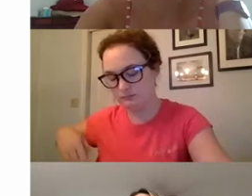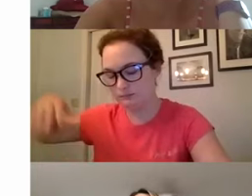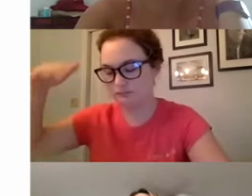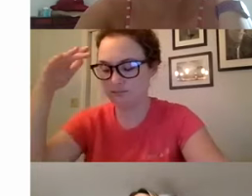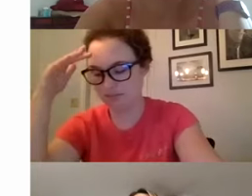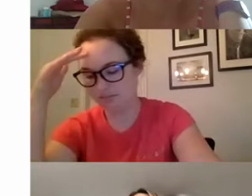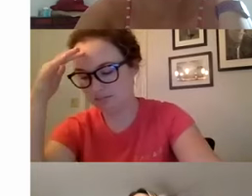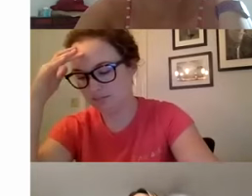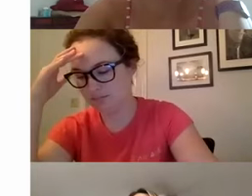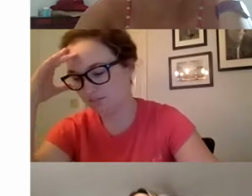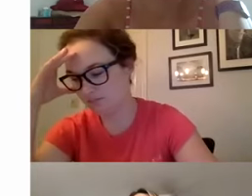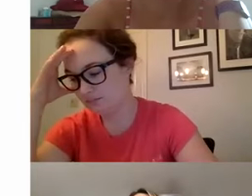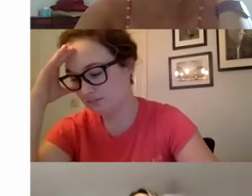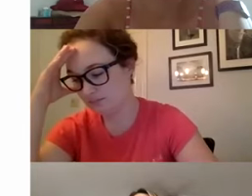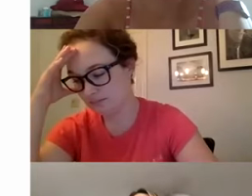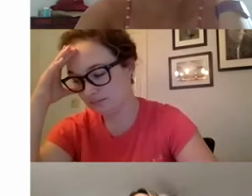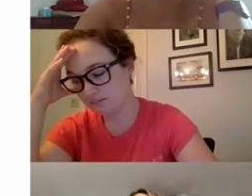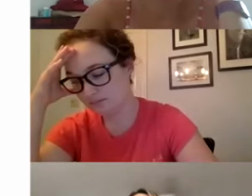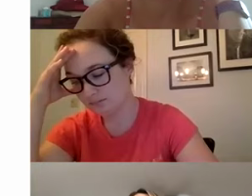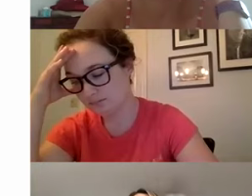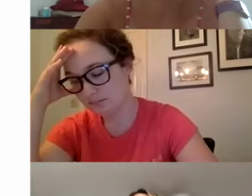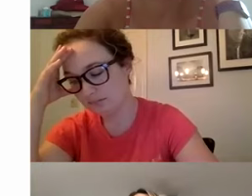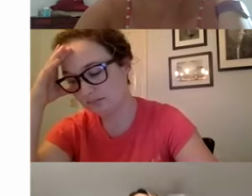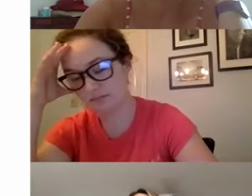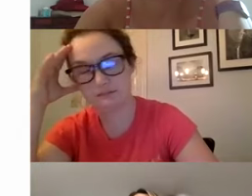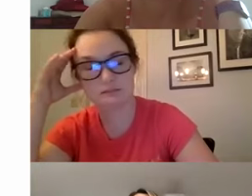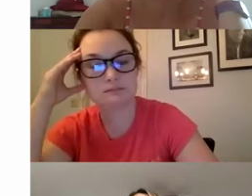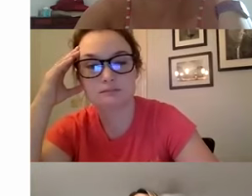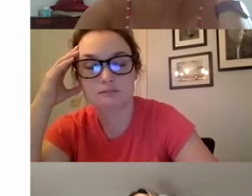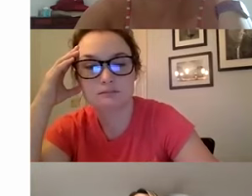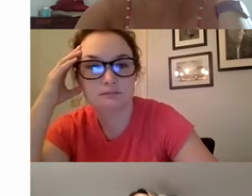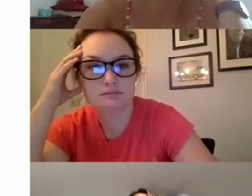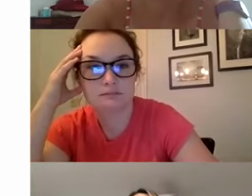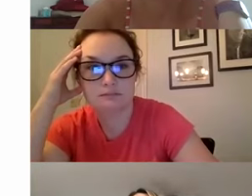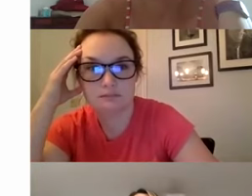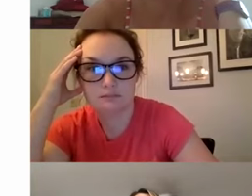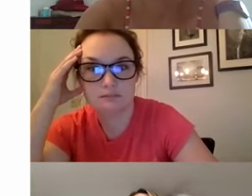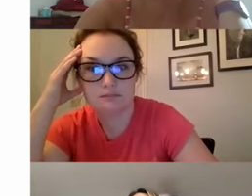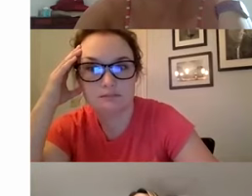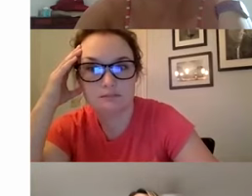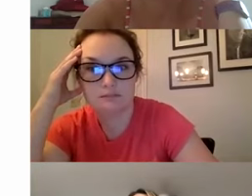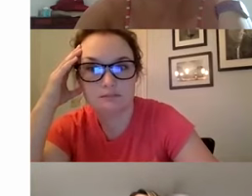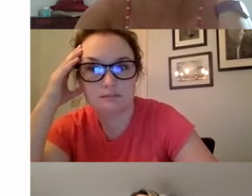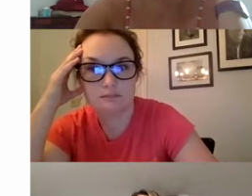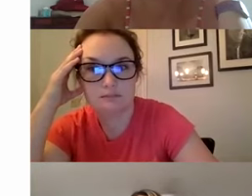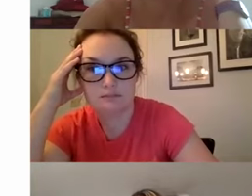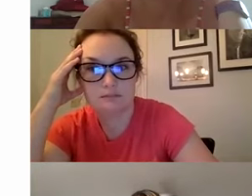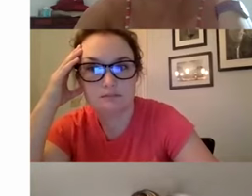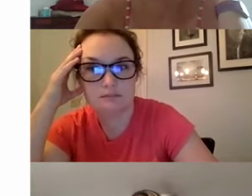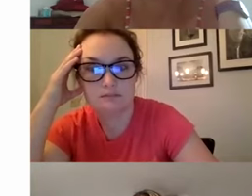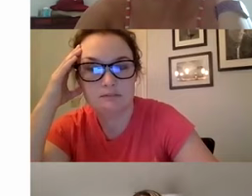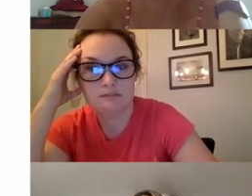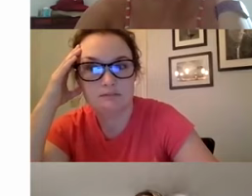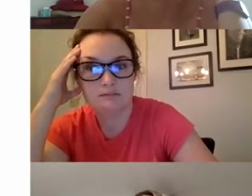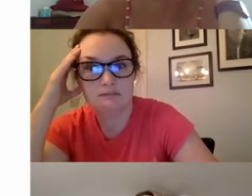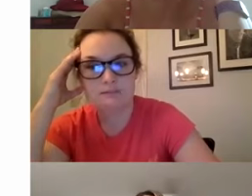and then you don't even have to erase it. You can just say, ignore everything above this, and then just write your answer under that, and I will do that way. But I